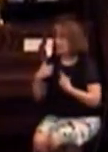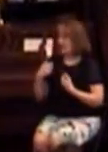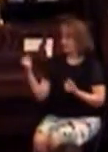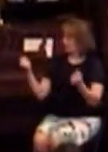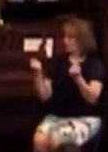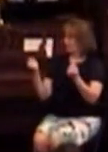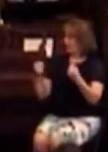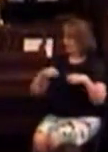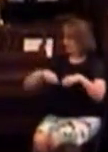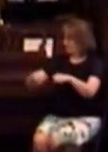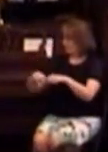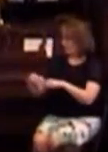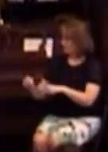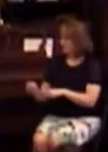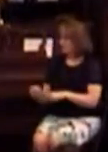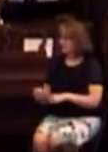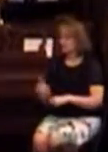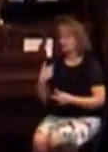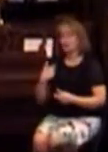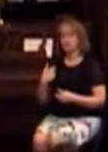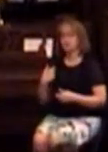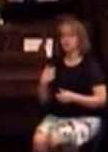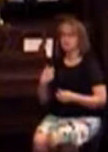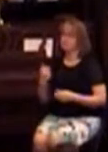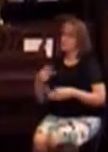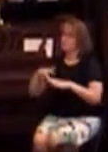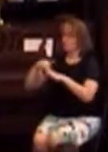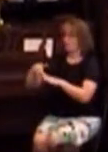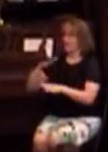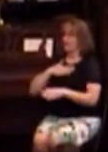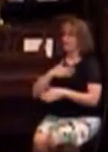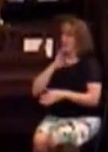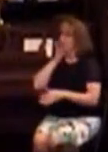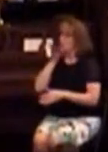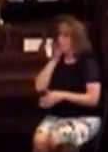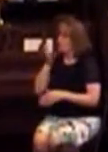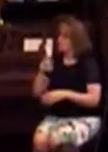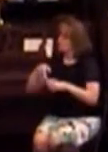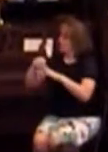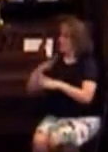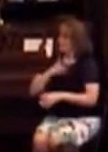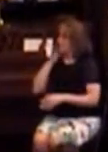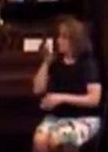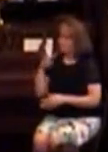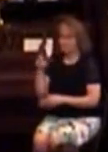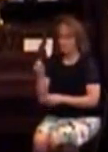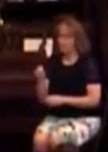riding my lawn, you know what I do with that question?